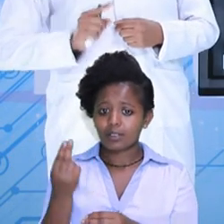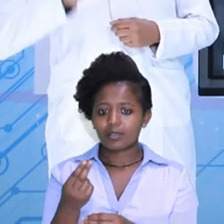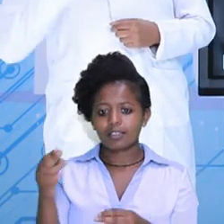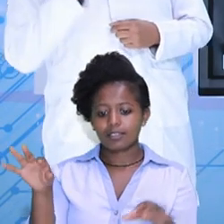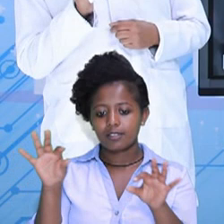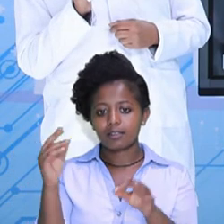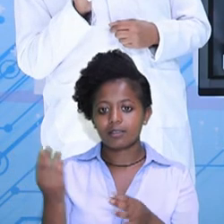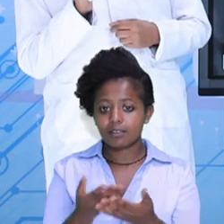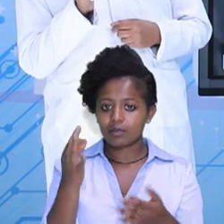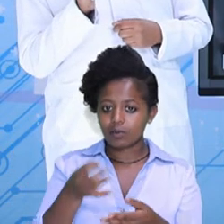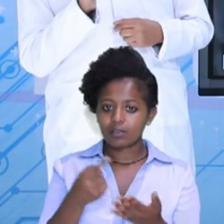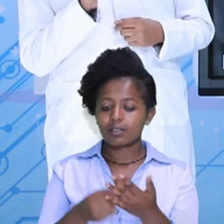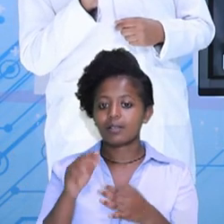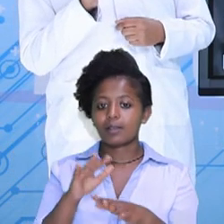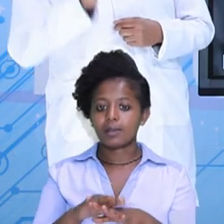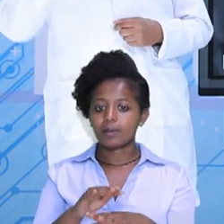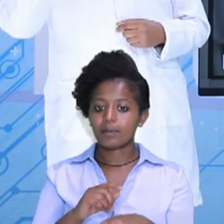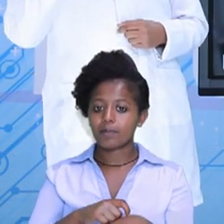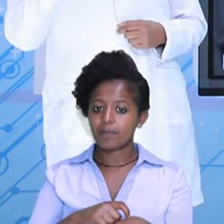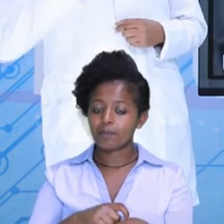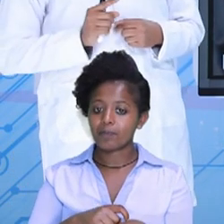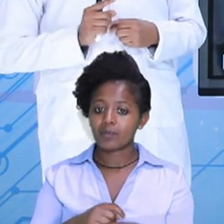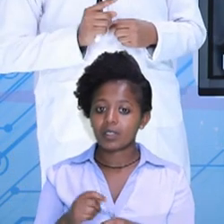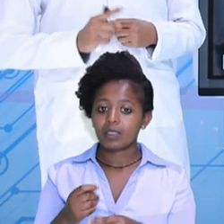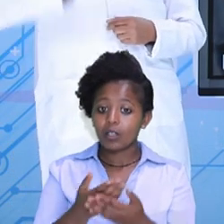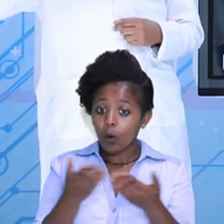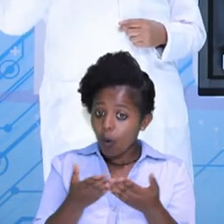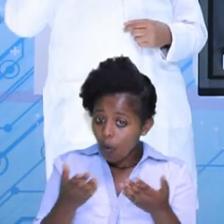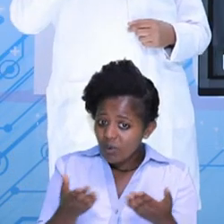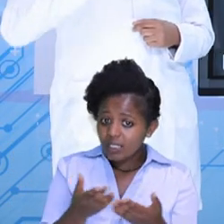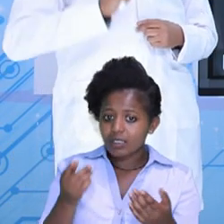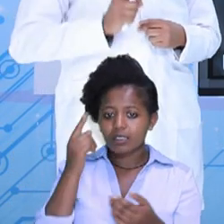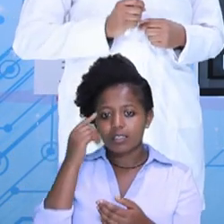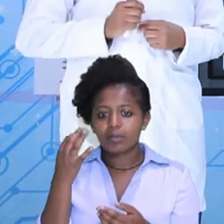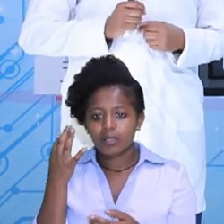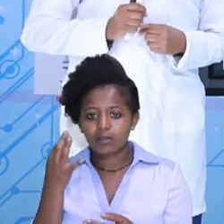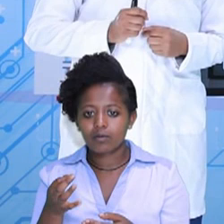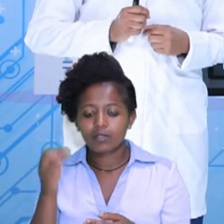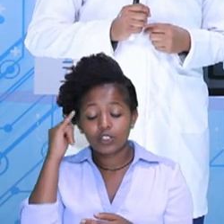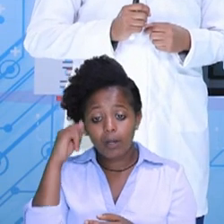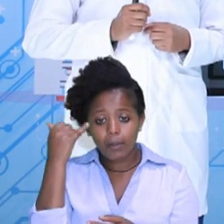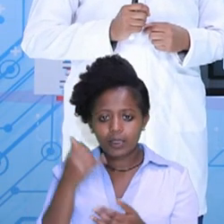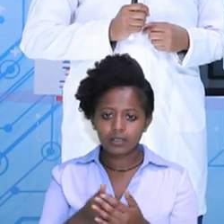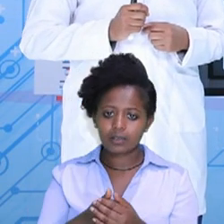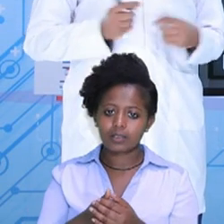lesson. At that time, there was a common enemy. The common enemy was